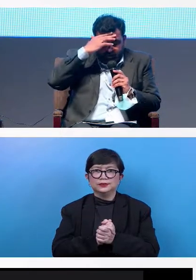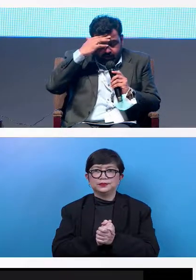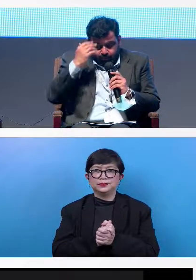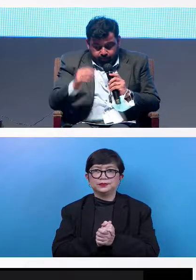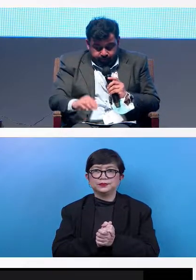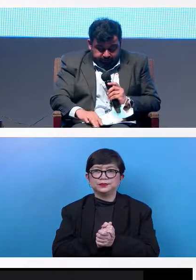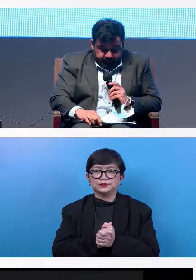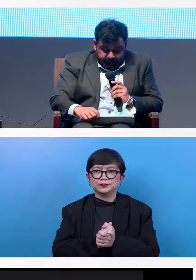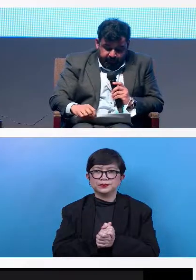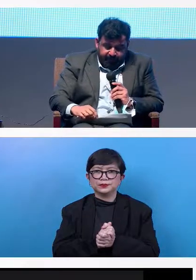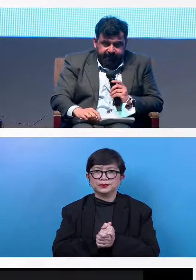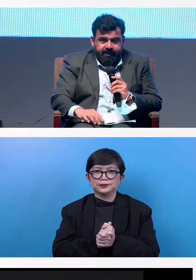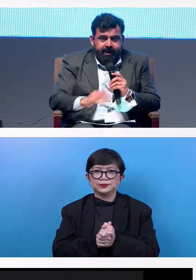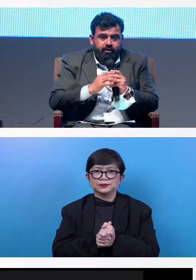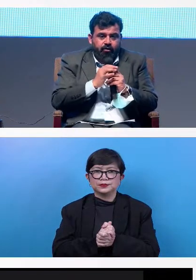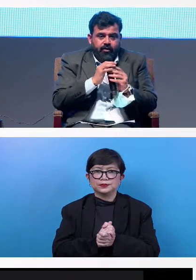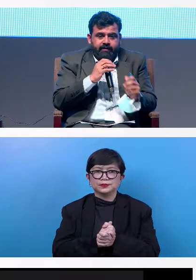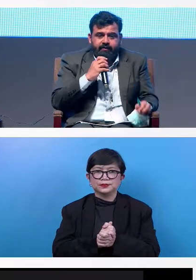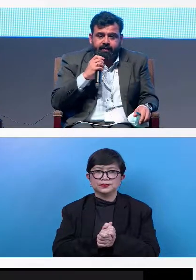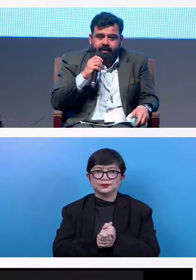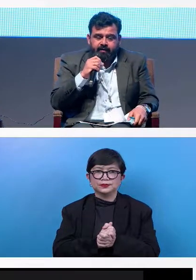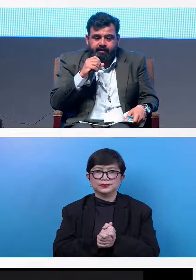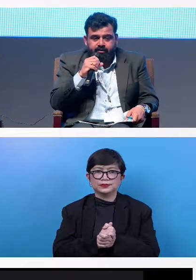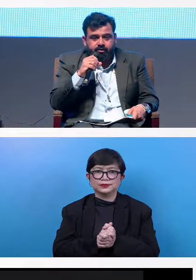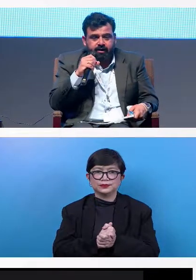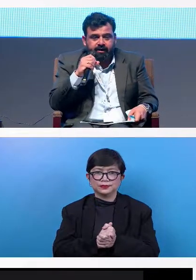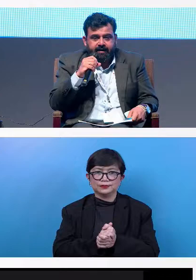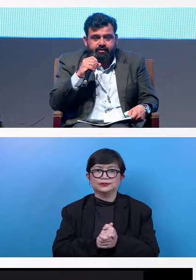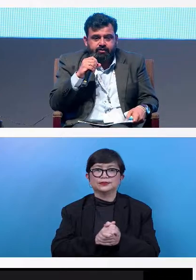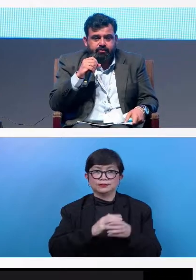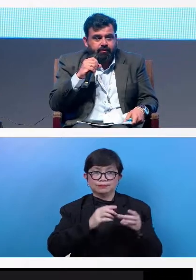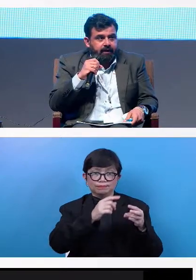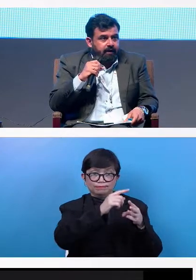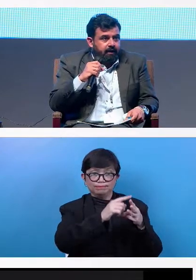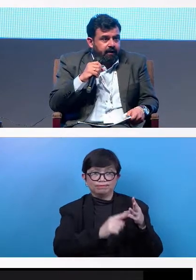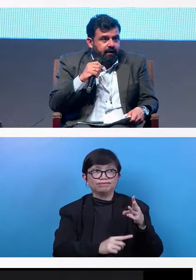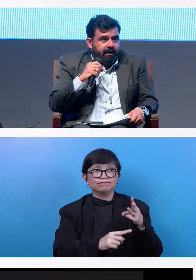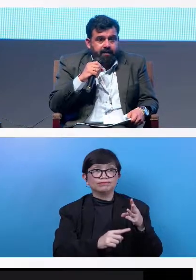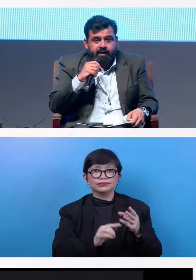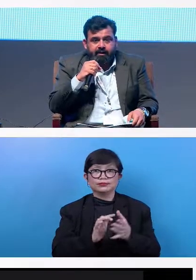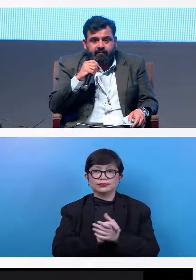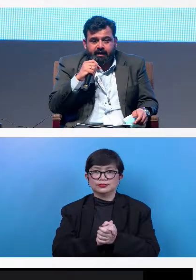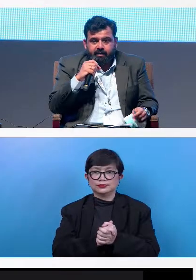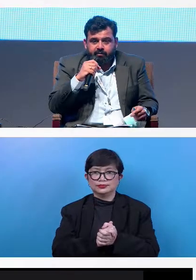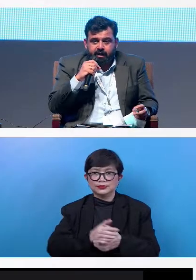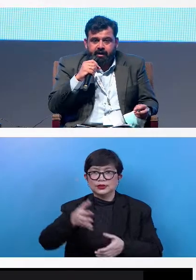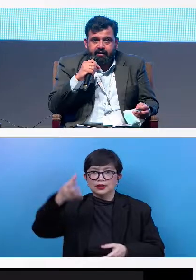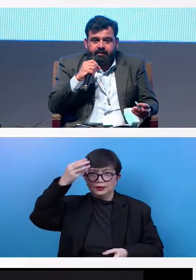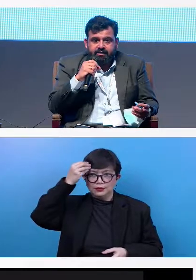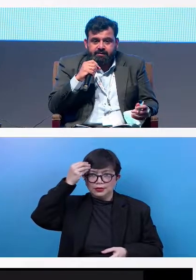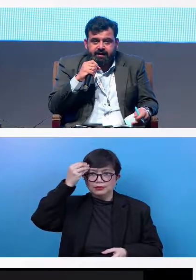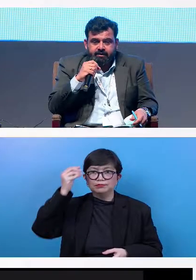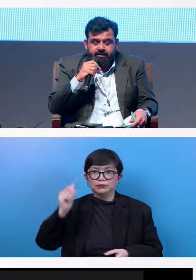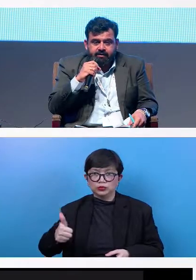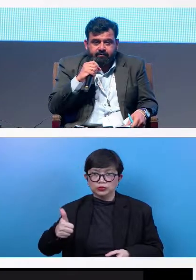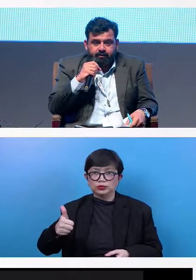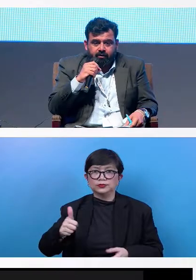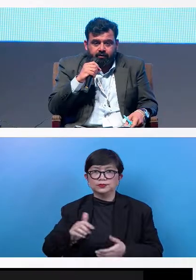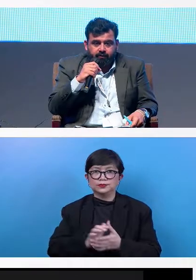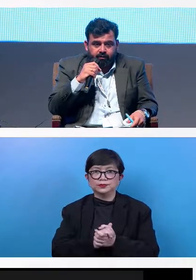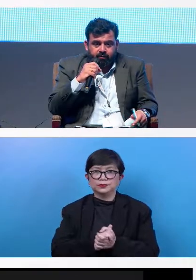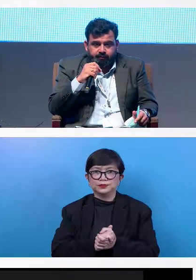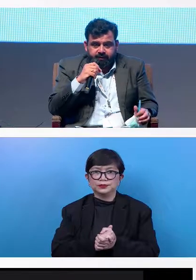Tiered model approach. What I think the end goal, if I understood correctly, is to help identify priority investment